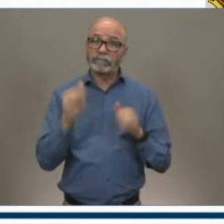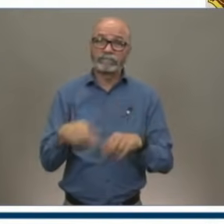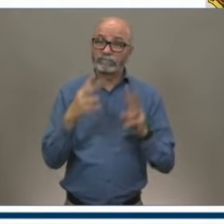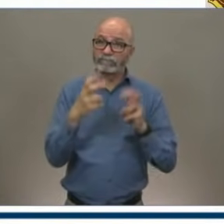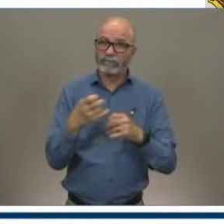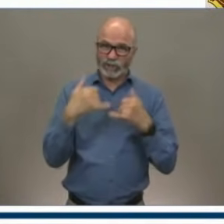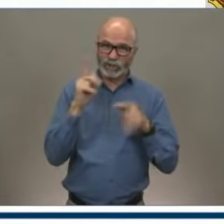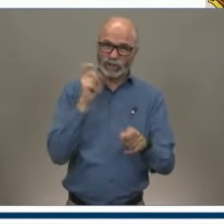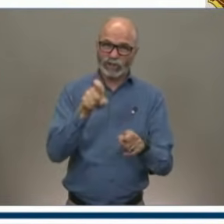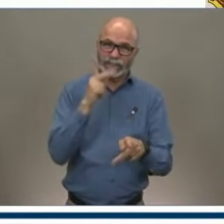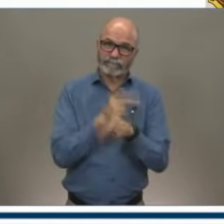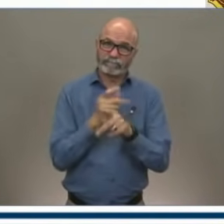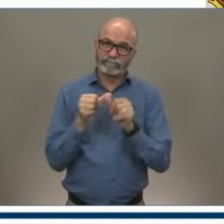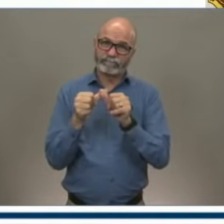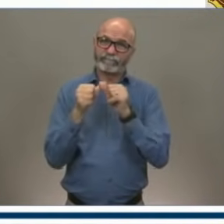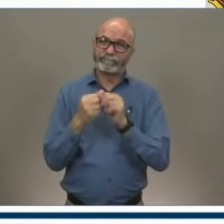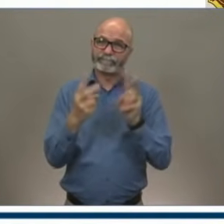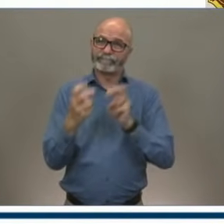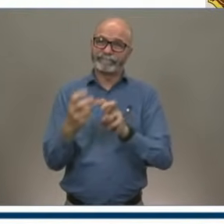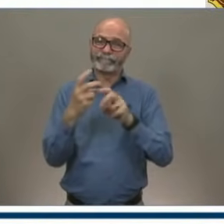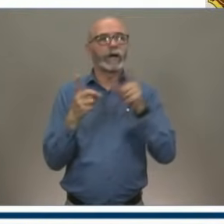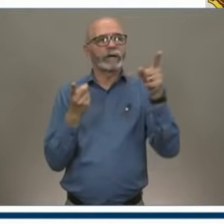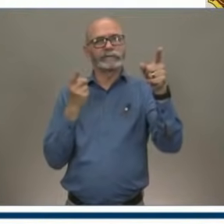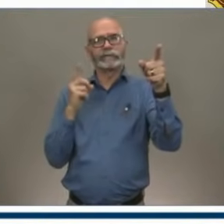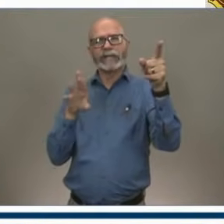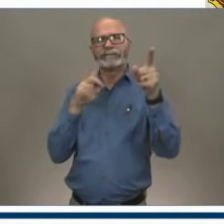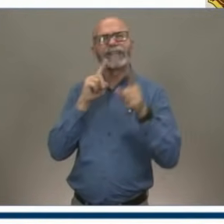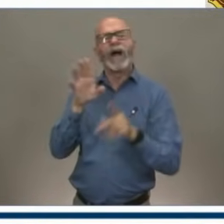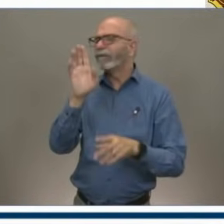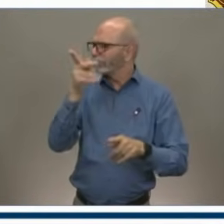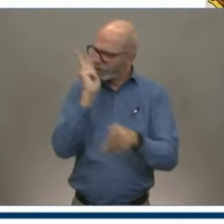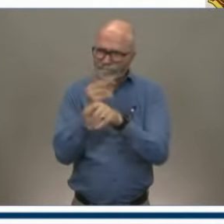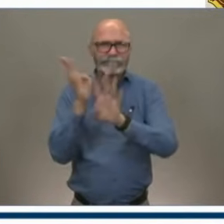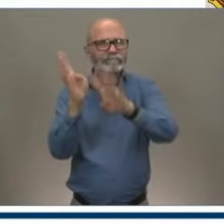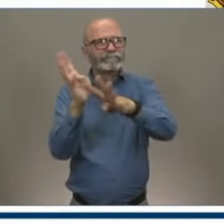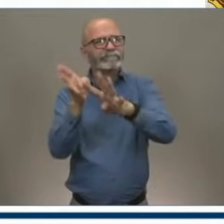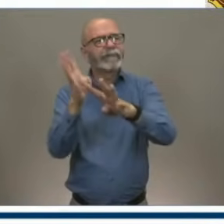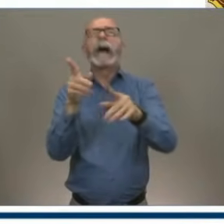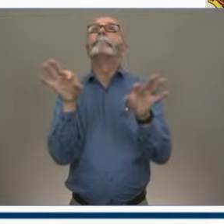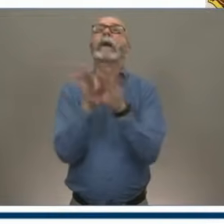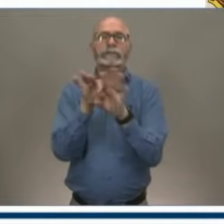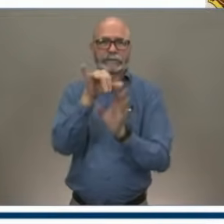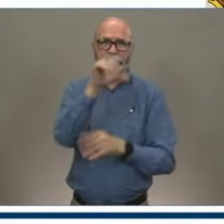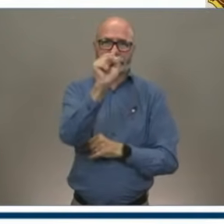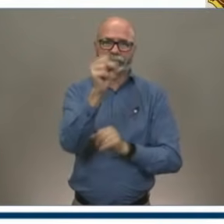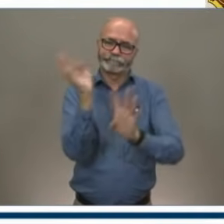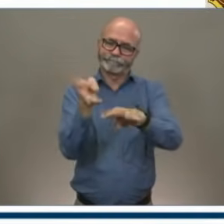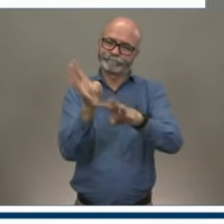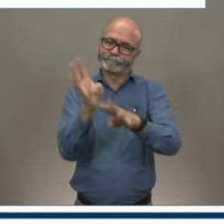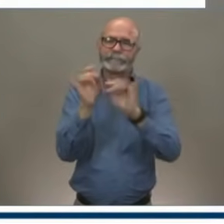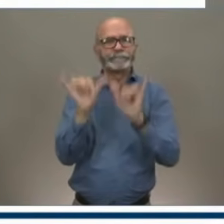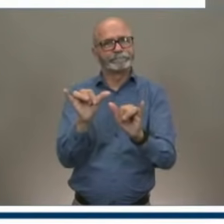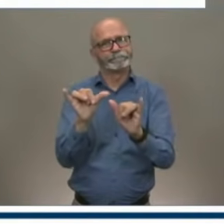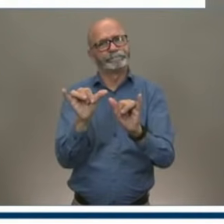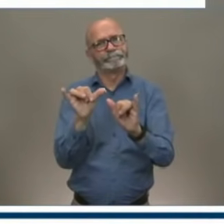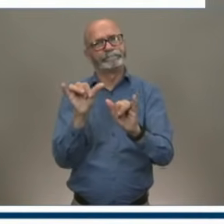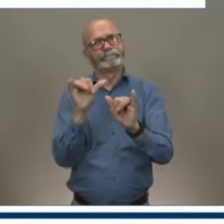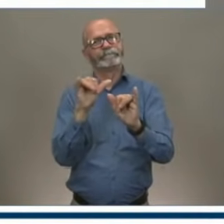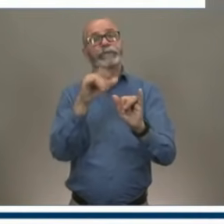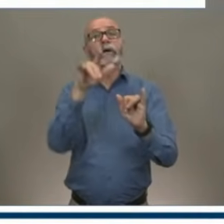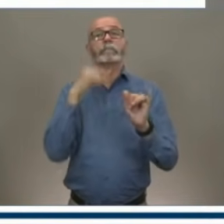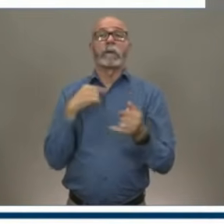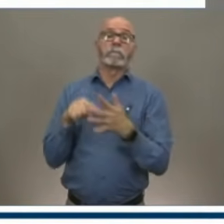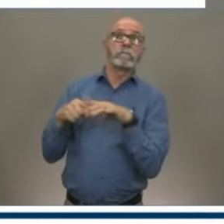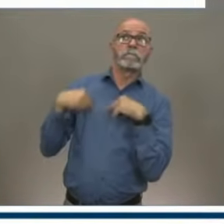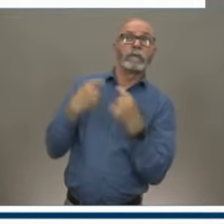people should still be downloading it. It's still a valuable tool. We don't necessarily track that, so I'm not